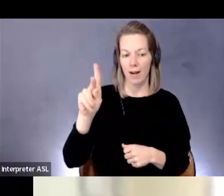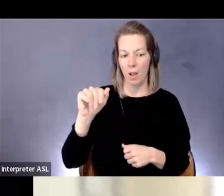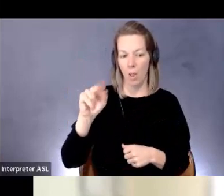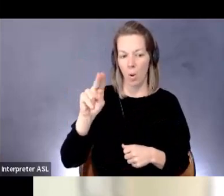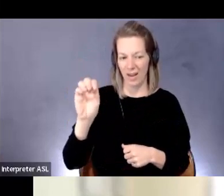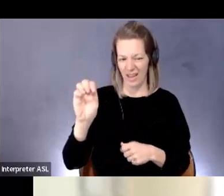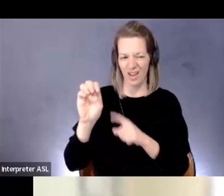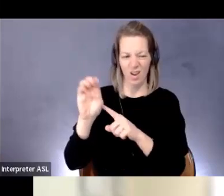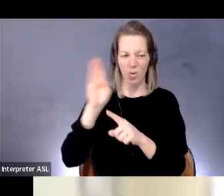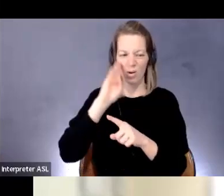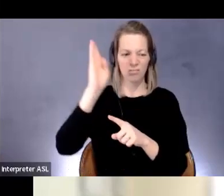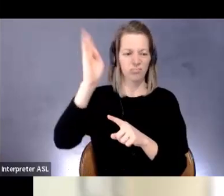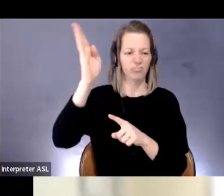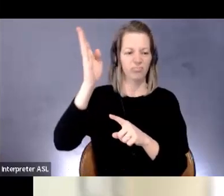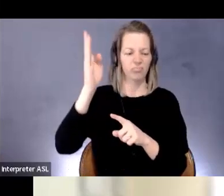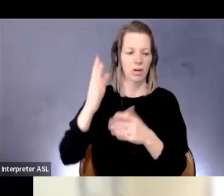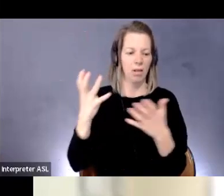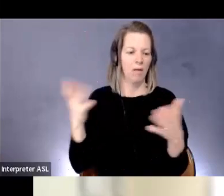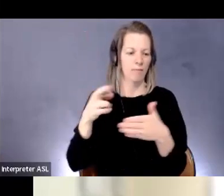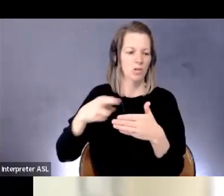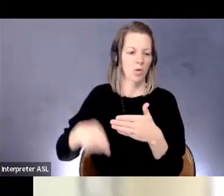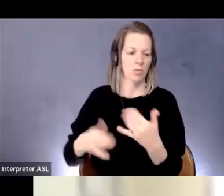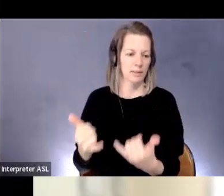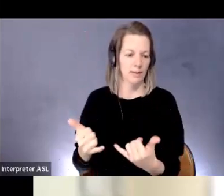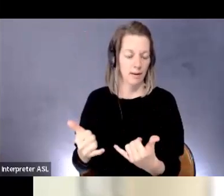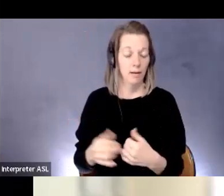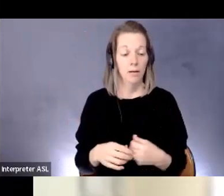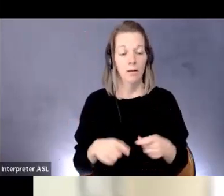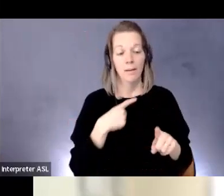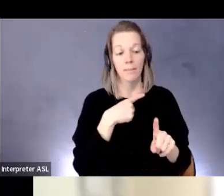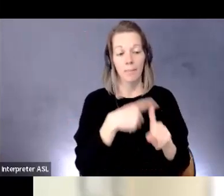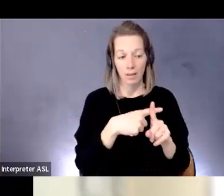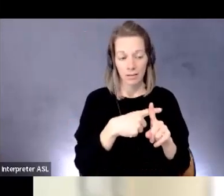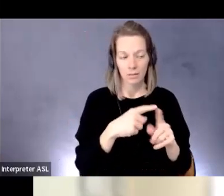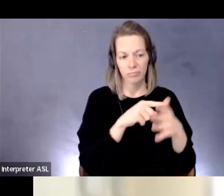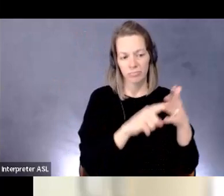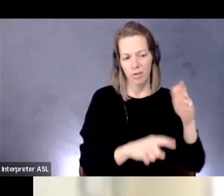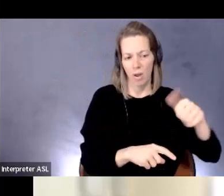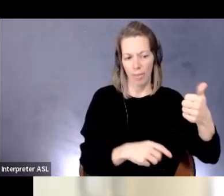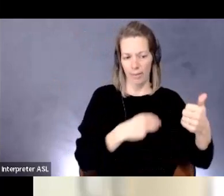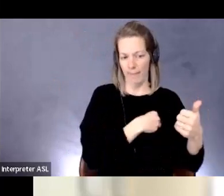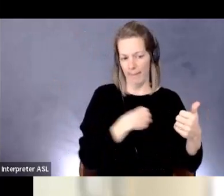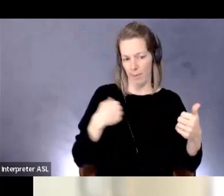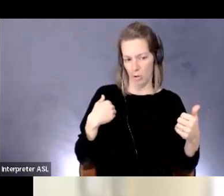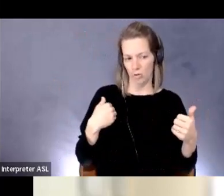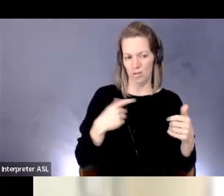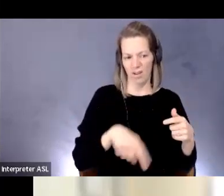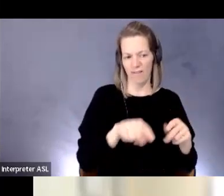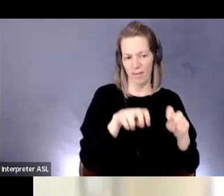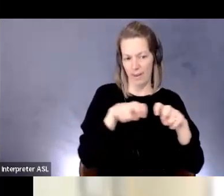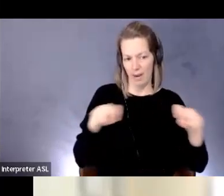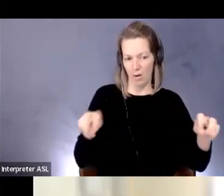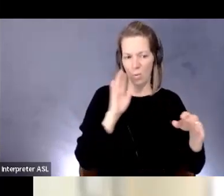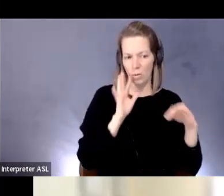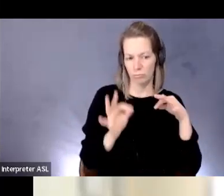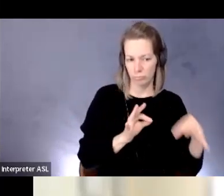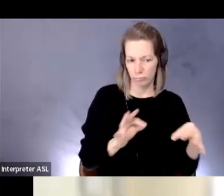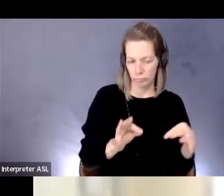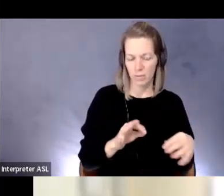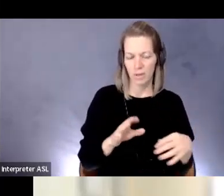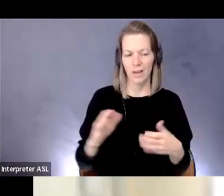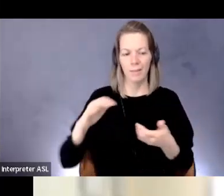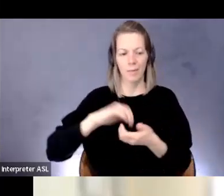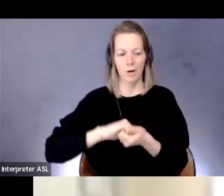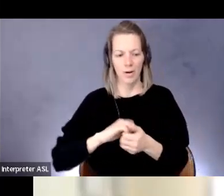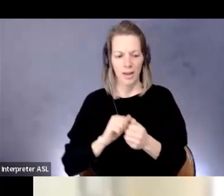most of the project's findings today, and we will also hear briefly from some of the members of our thought leader panel and from our partners at